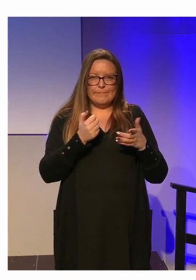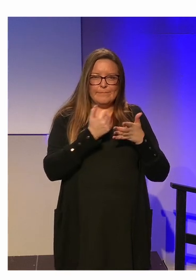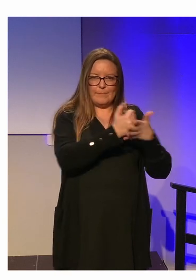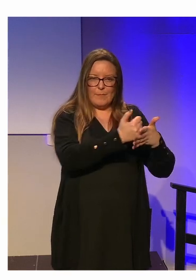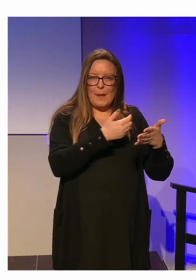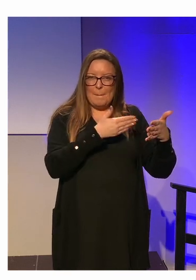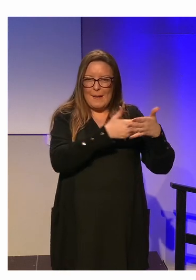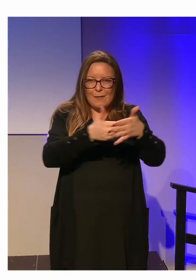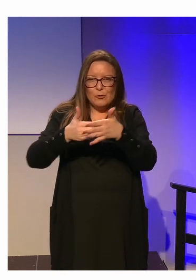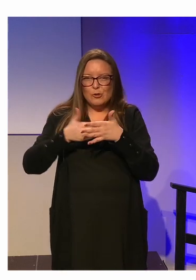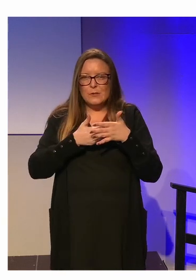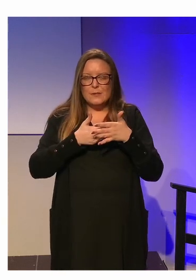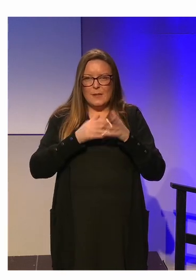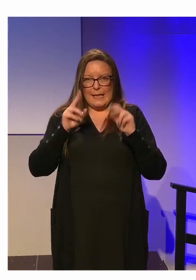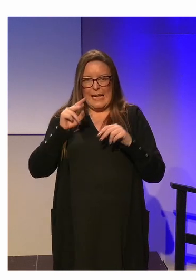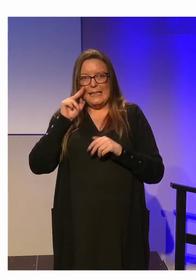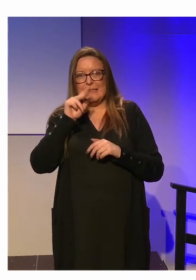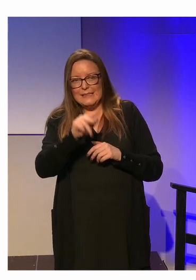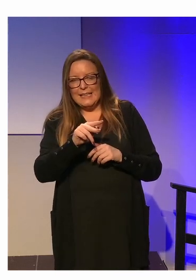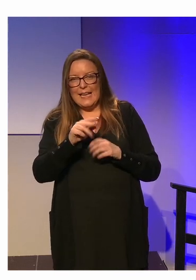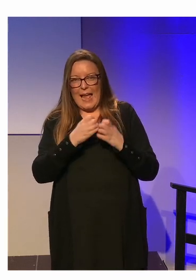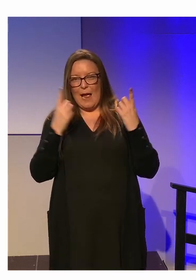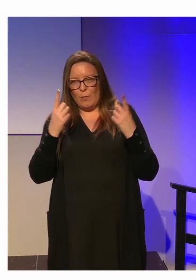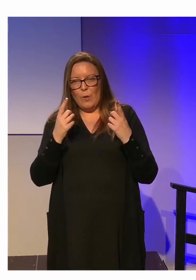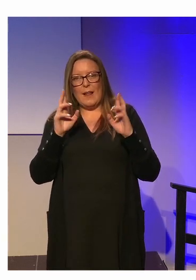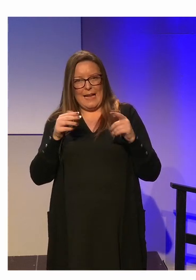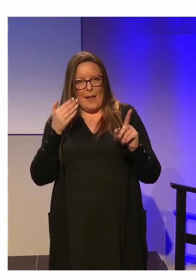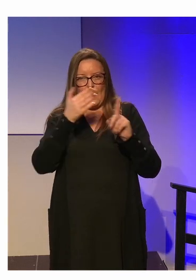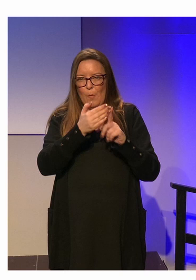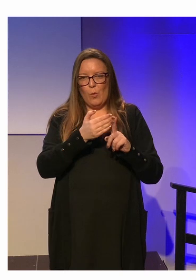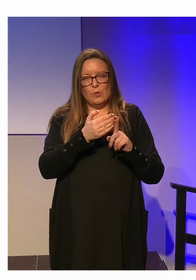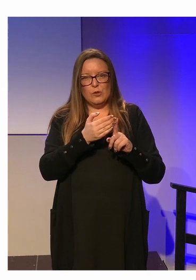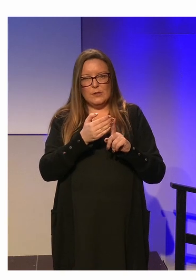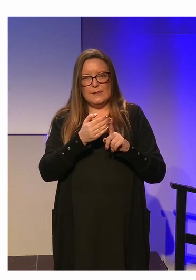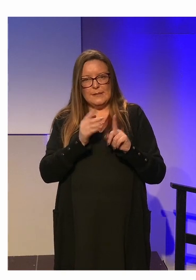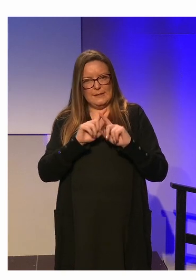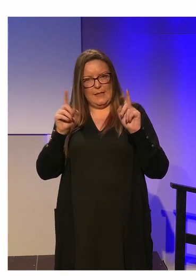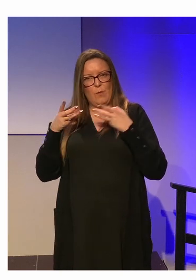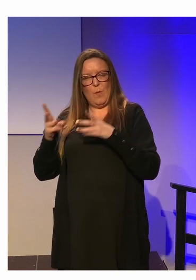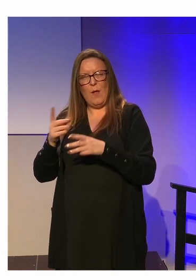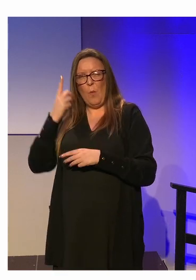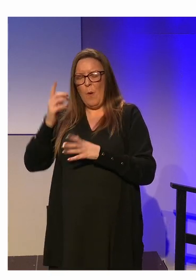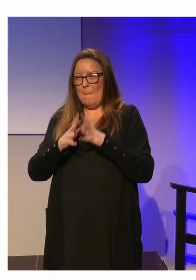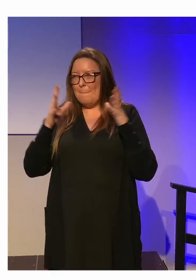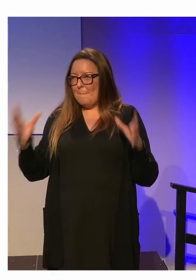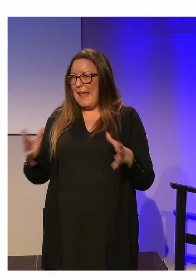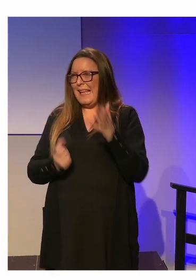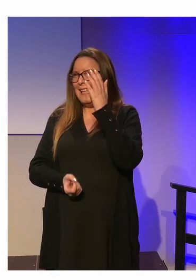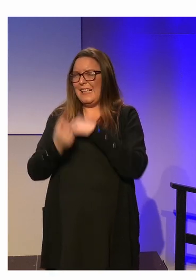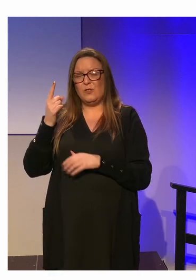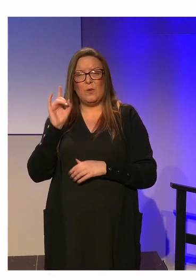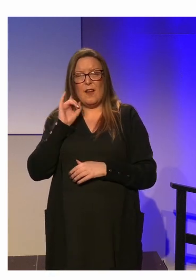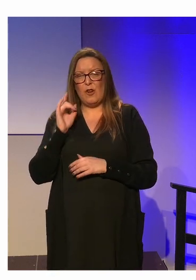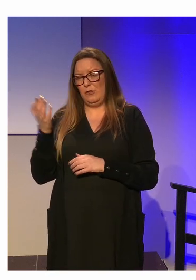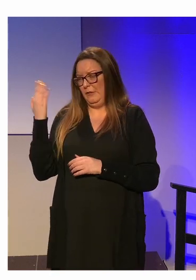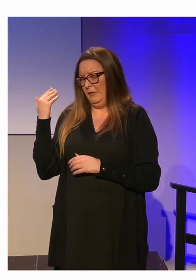link fence, we'd be able to see through it and everyone would approach it, no one would look different. One of the biggest issues we have in schools, we heard it